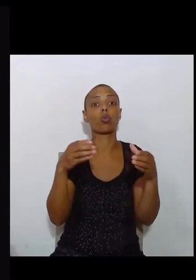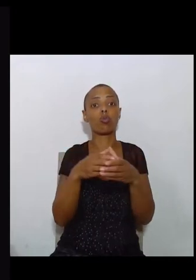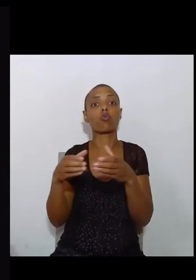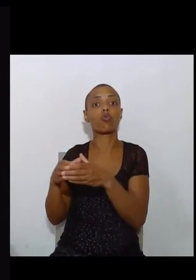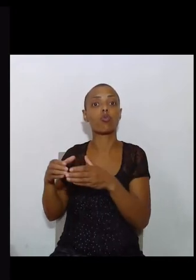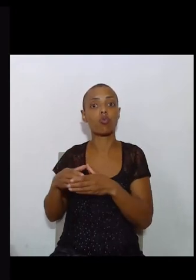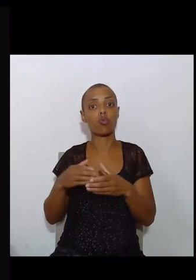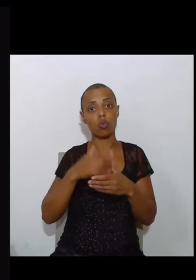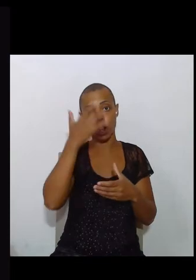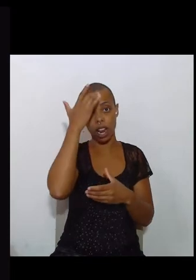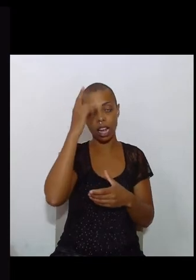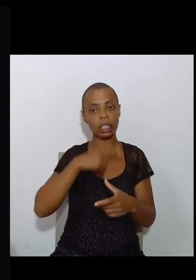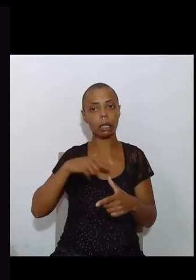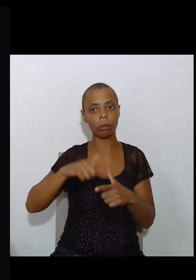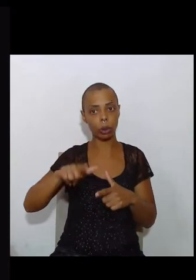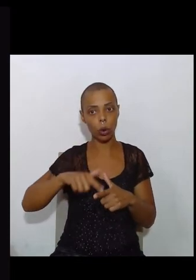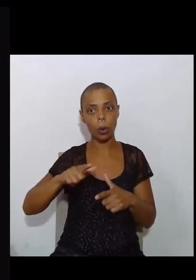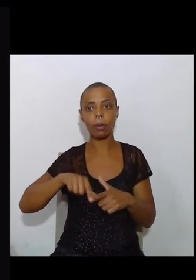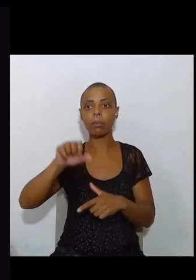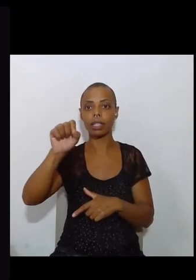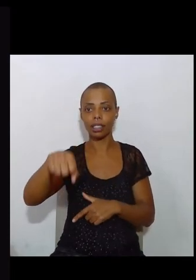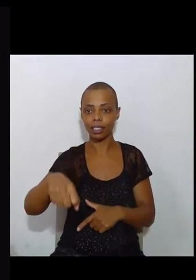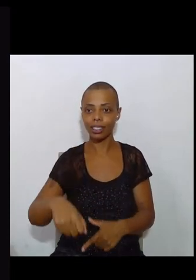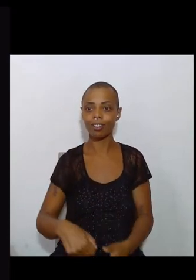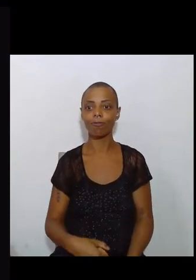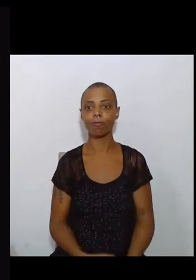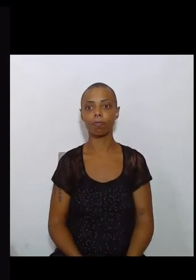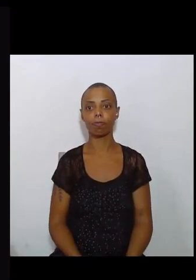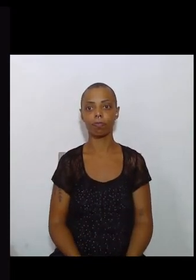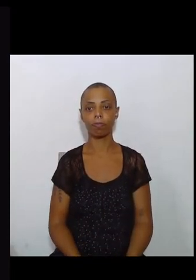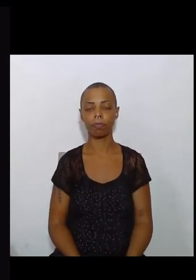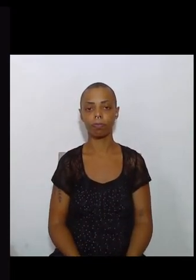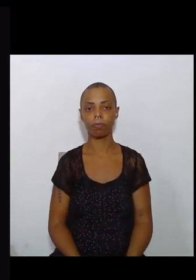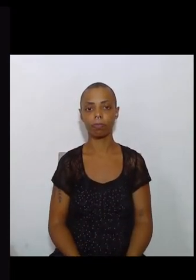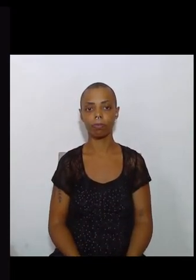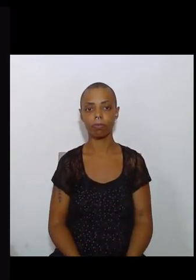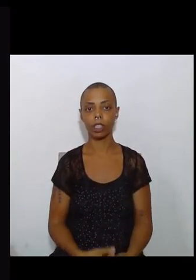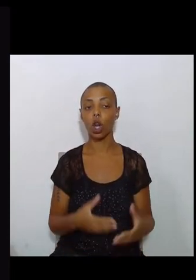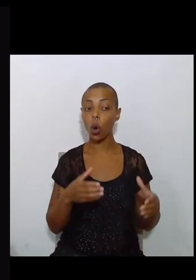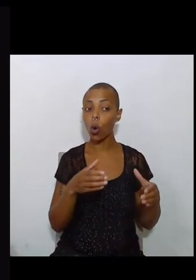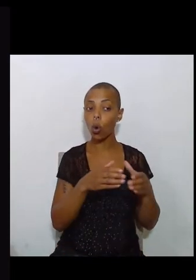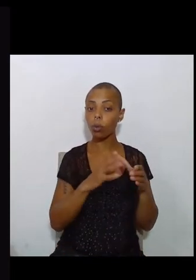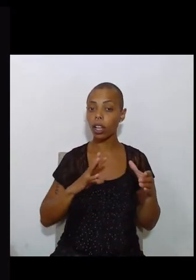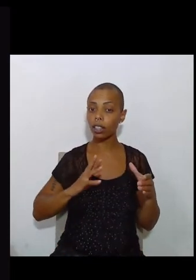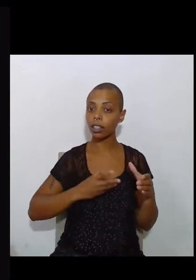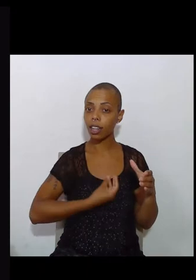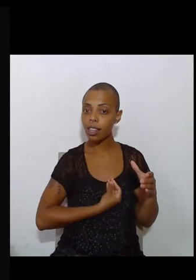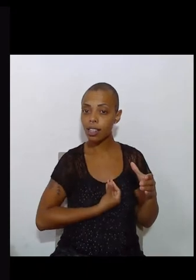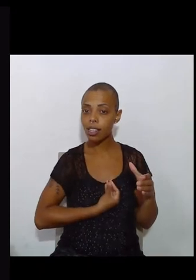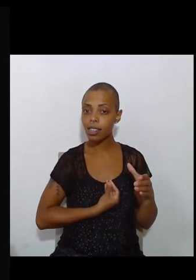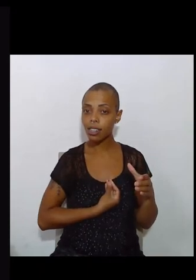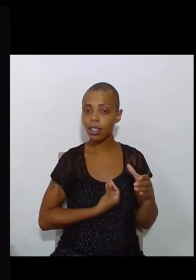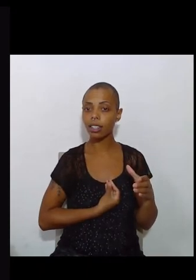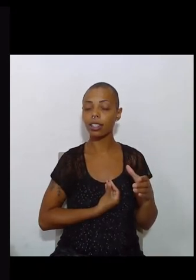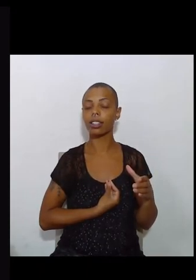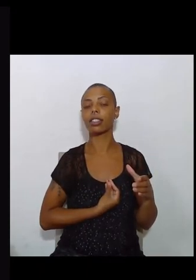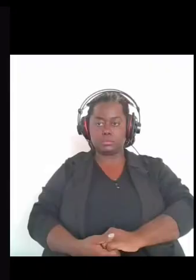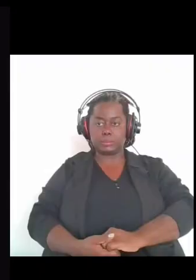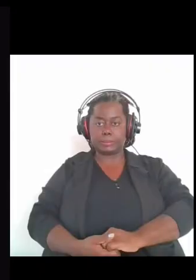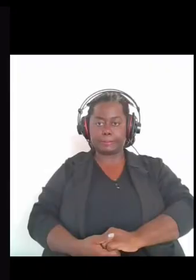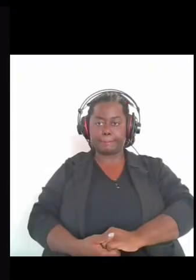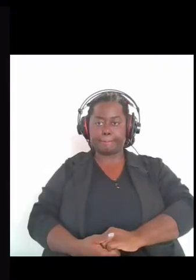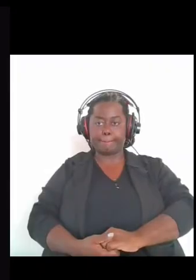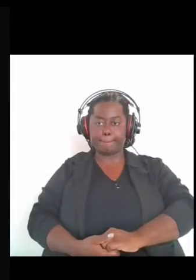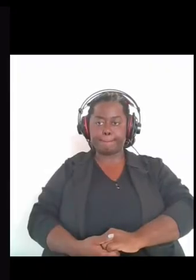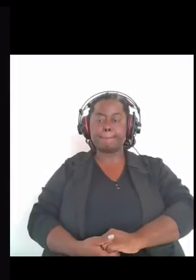uh well in in the trans Community um there are specific Cults which also follow religion in